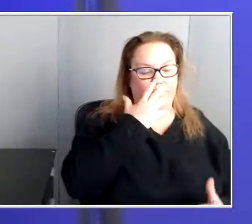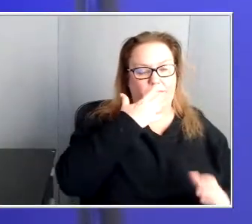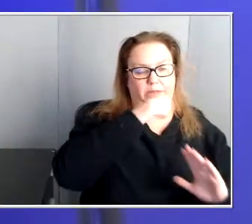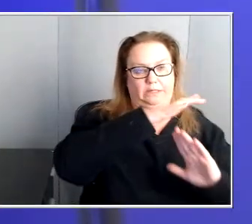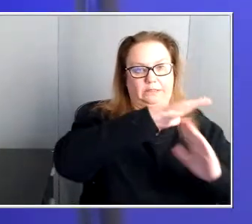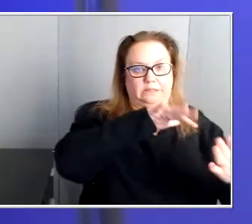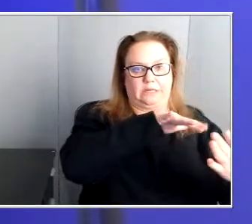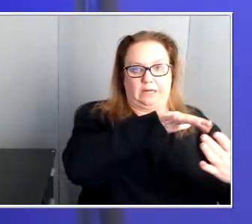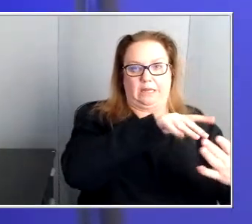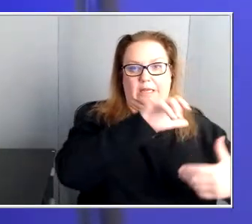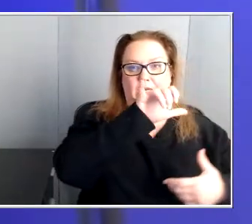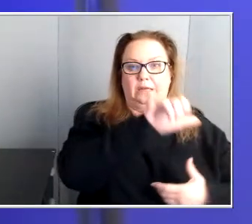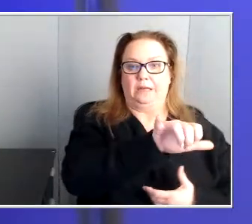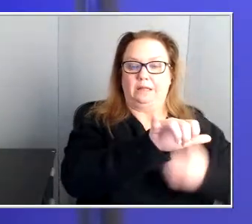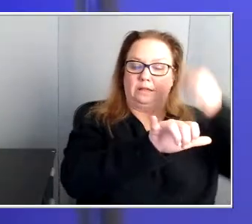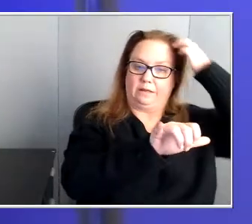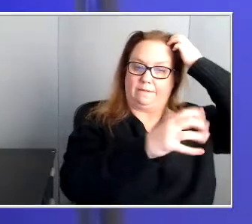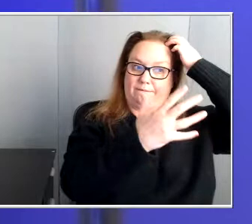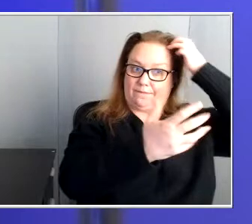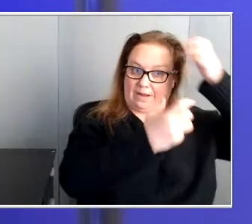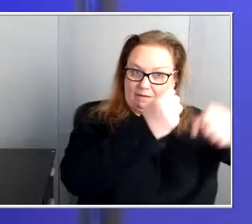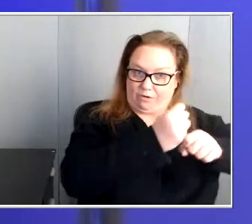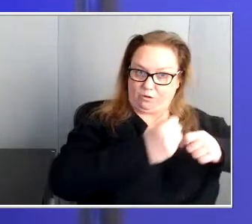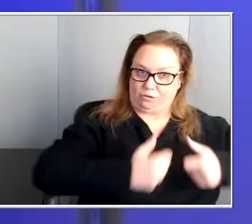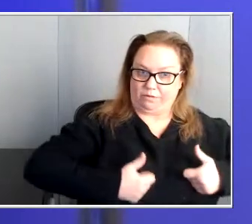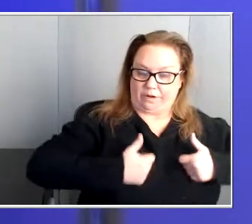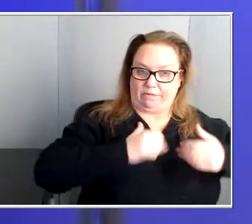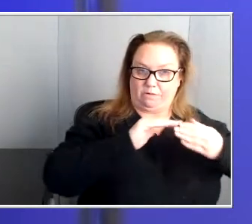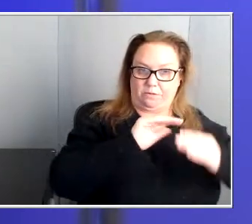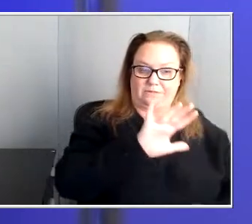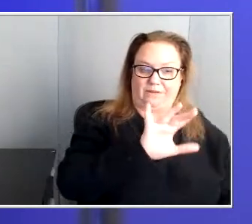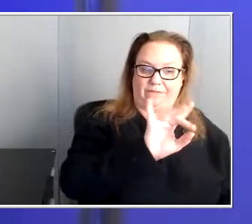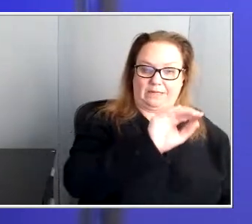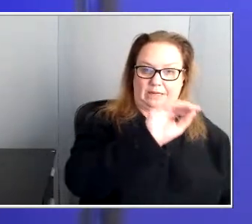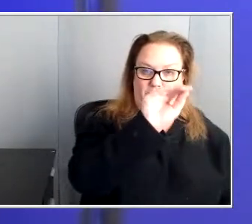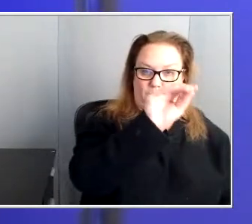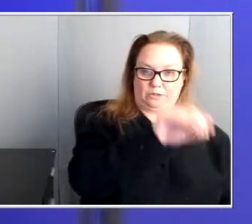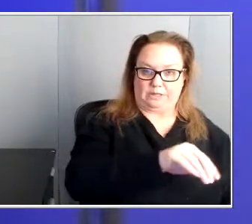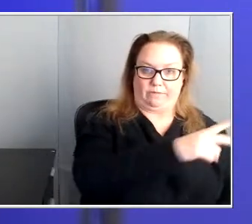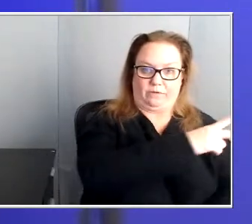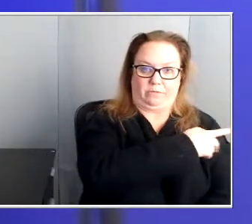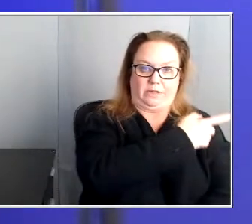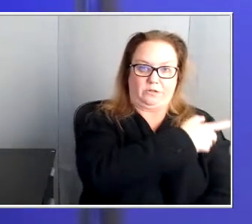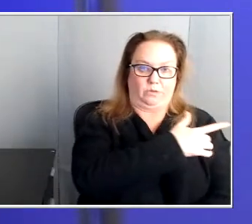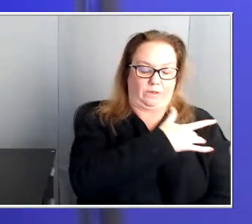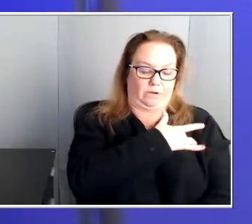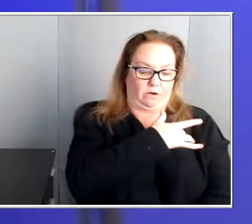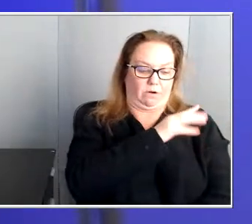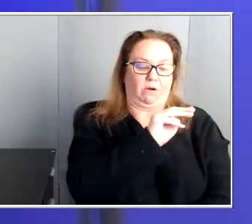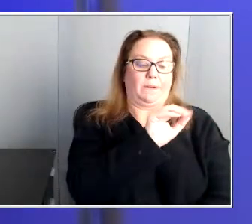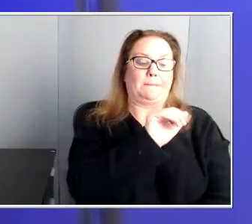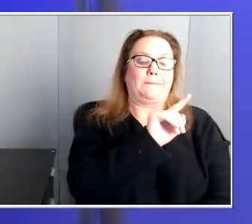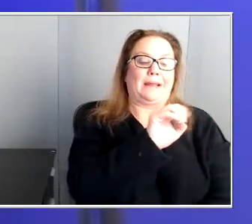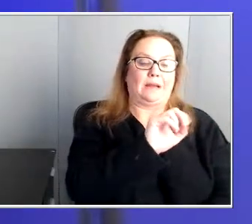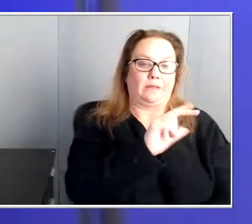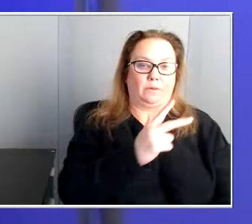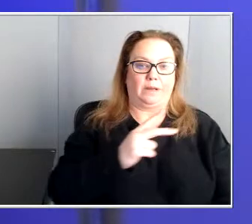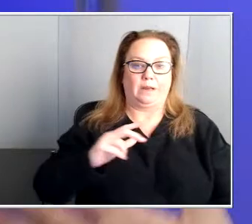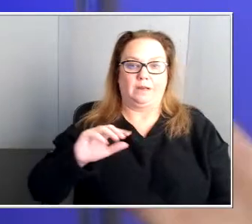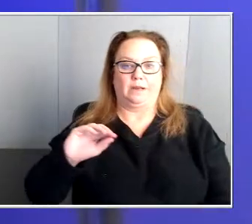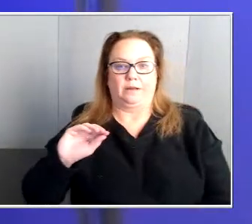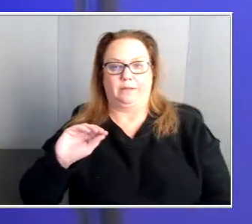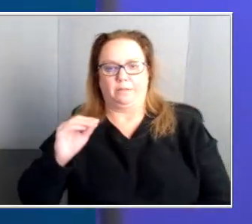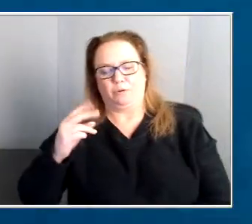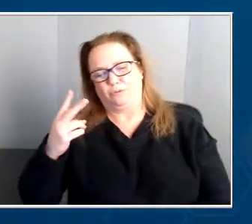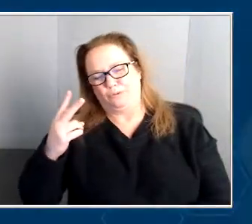the 5-year survival is 58% for patients with a HeartMate 3. With a HeartMate 2, it's not even that bad, but that's